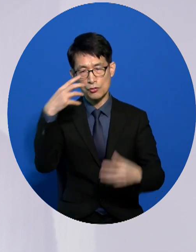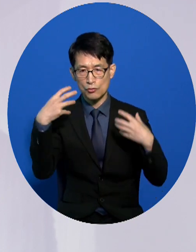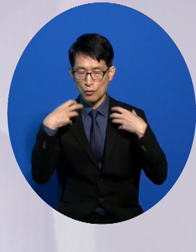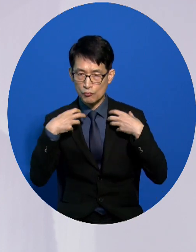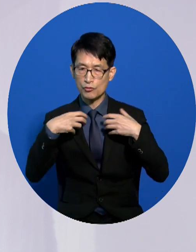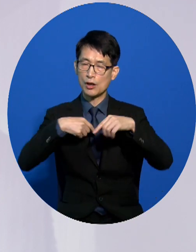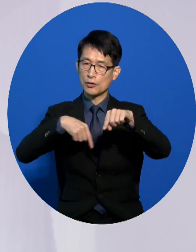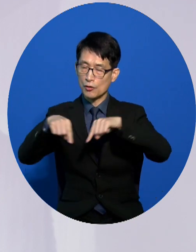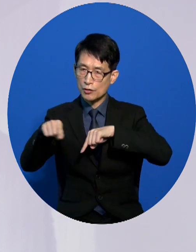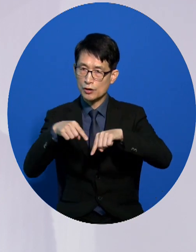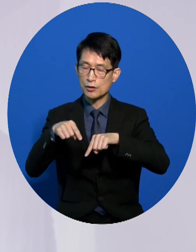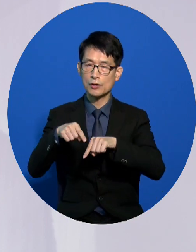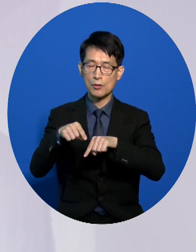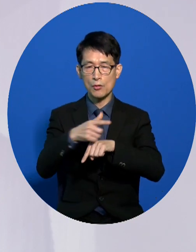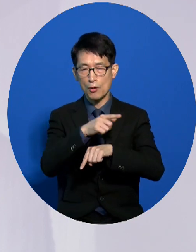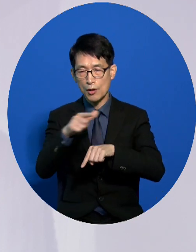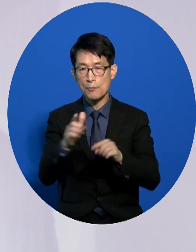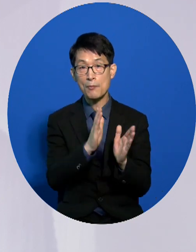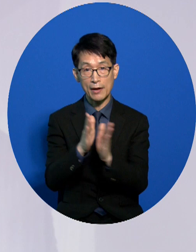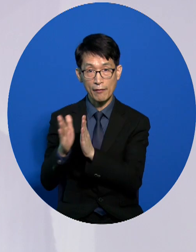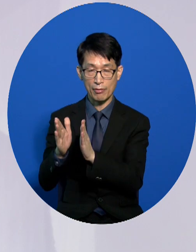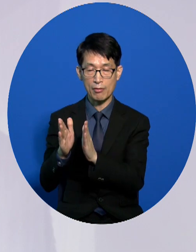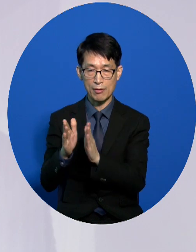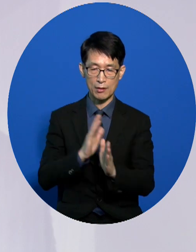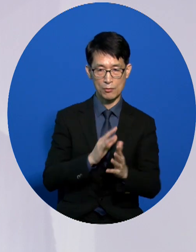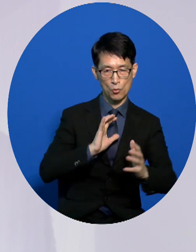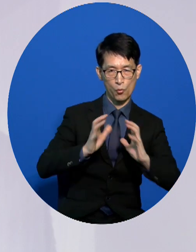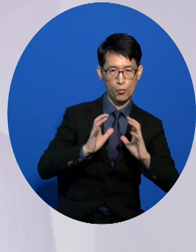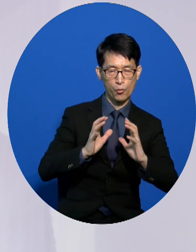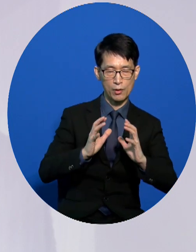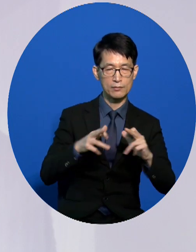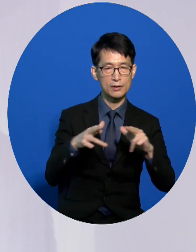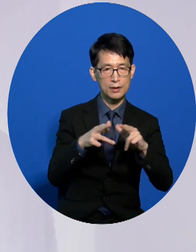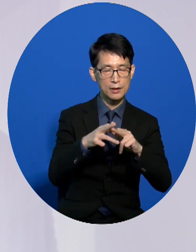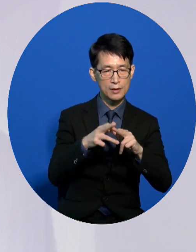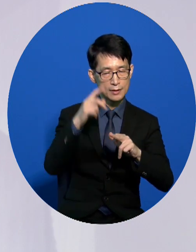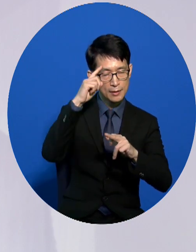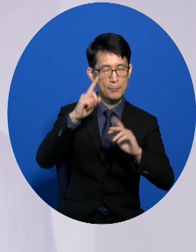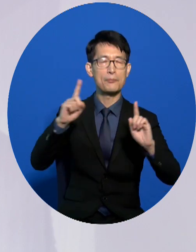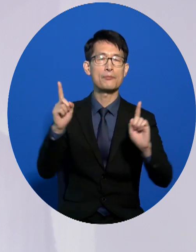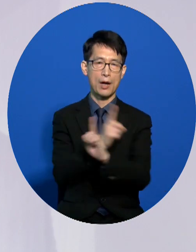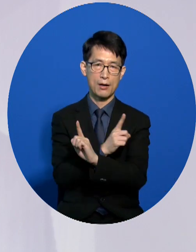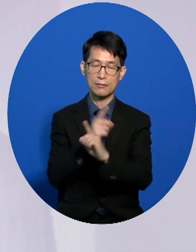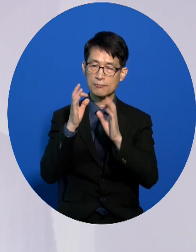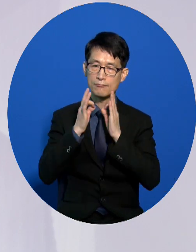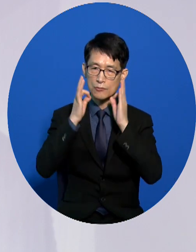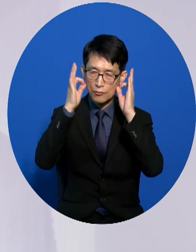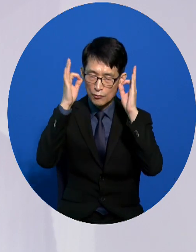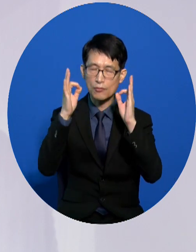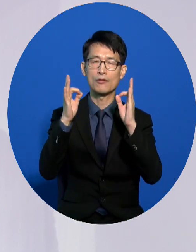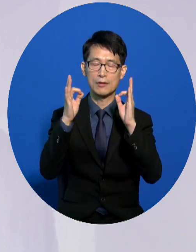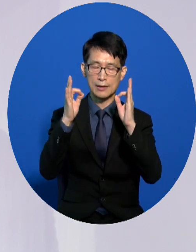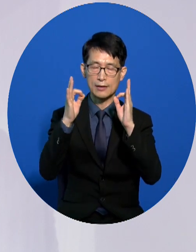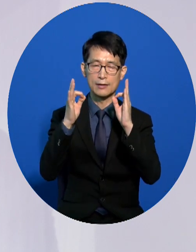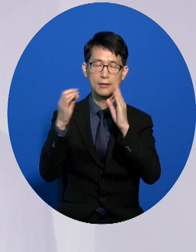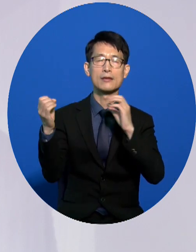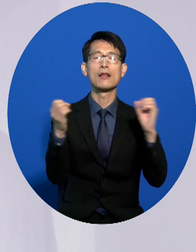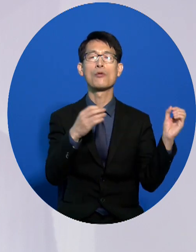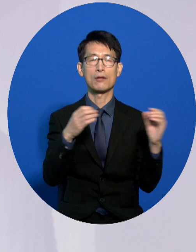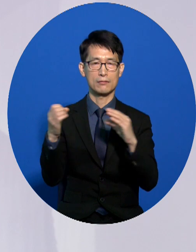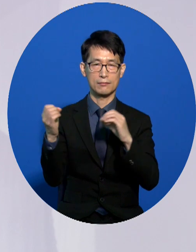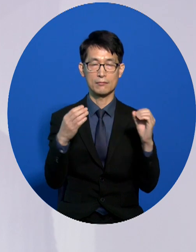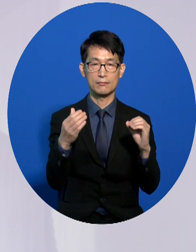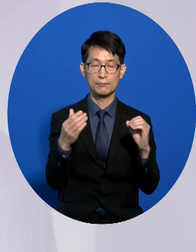I do believe that through this forum, we will be able to discuss various policies and institutions concerning the persons